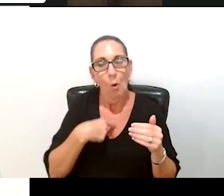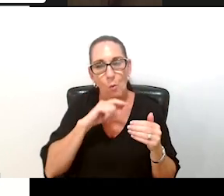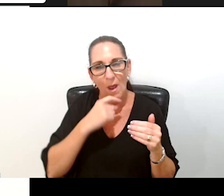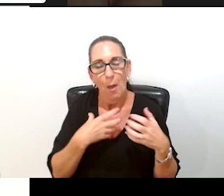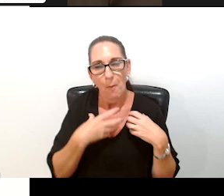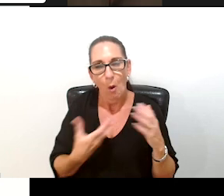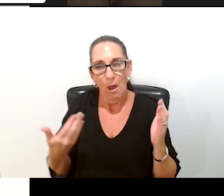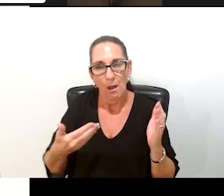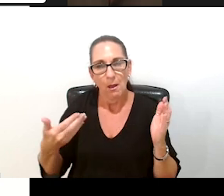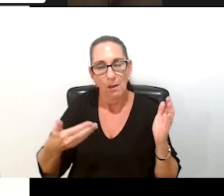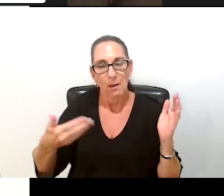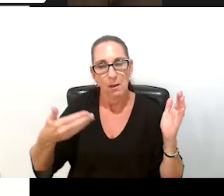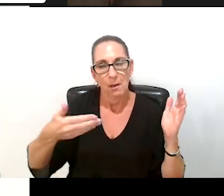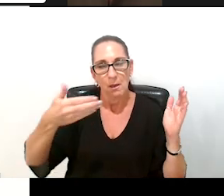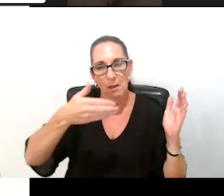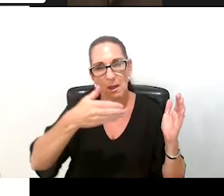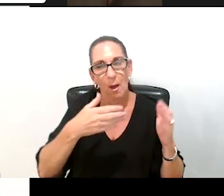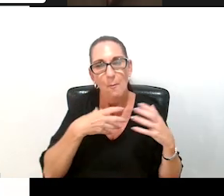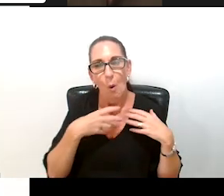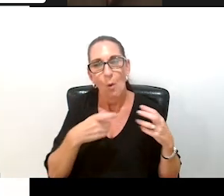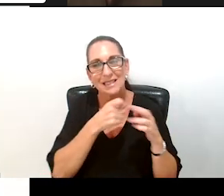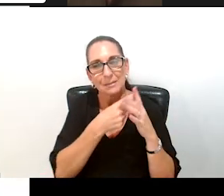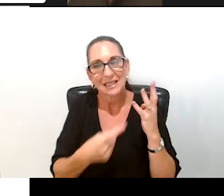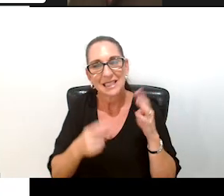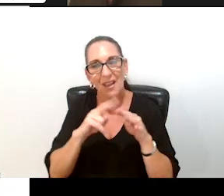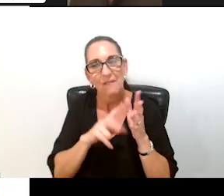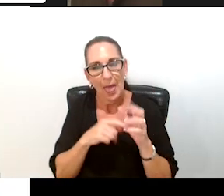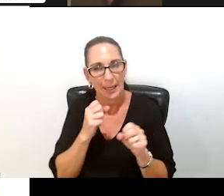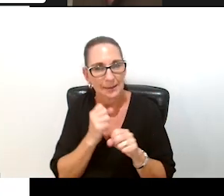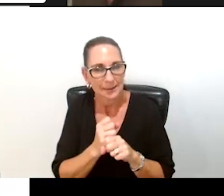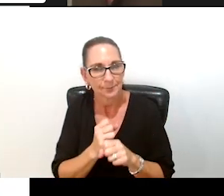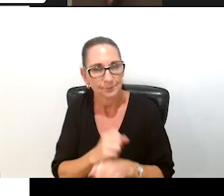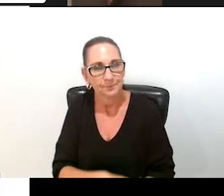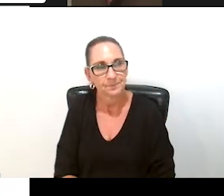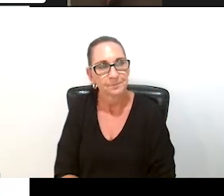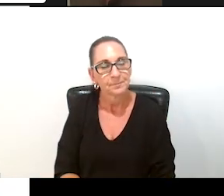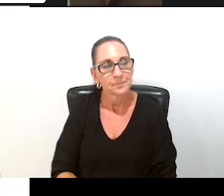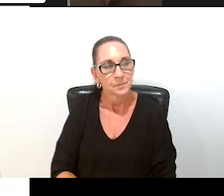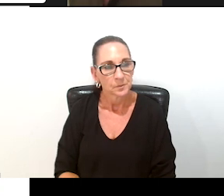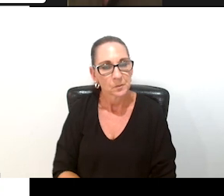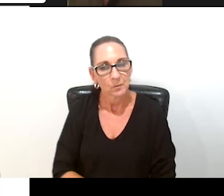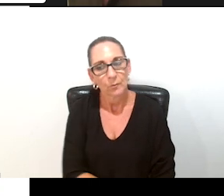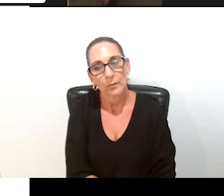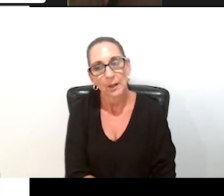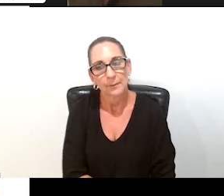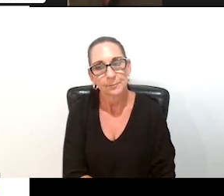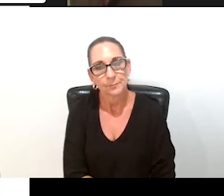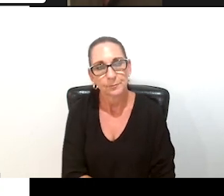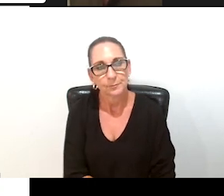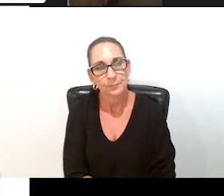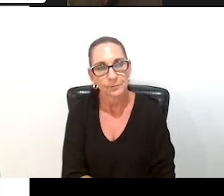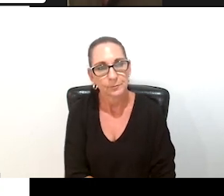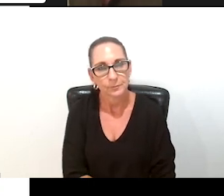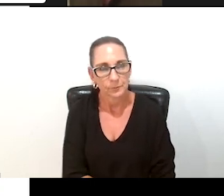continue to enhance the disability flags. So next slide. Thanks, Julian. We've